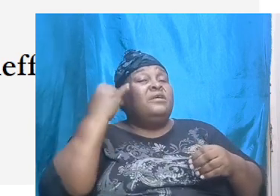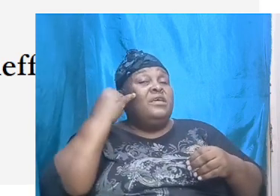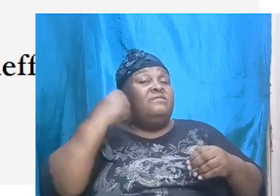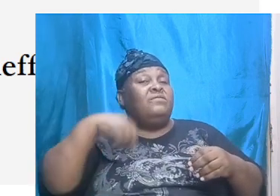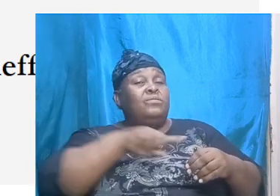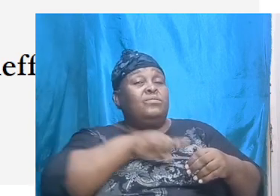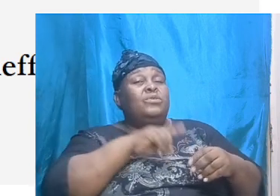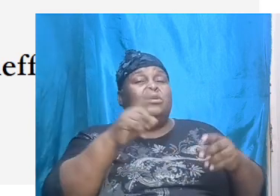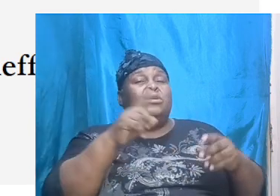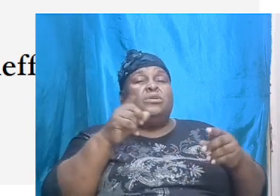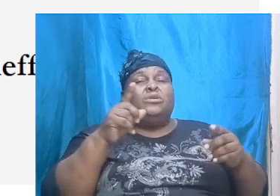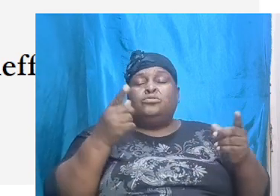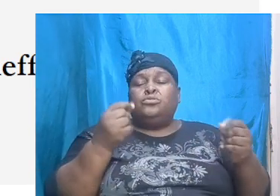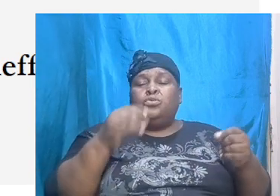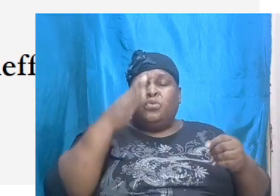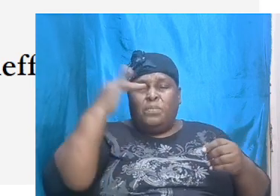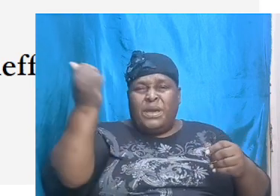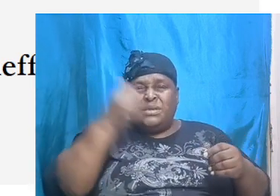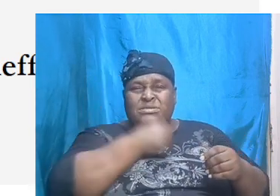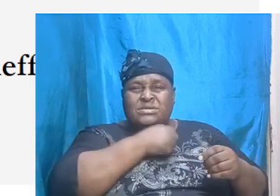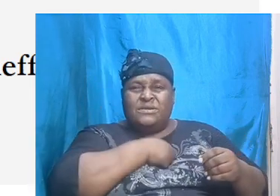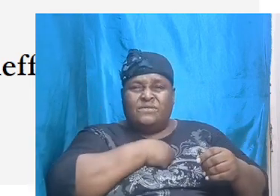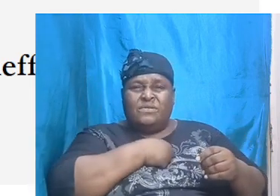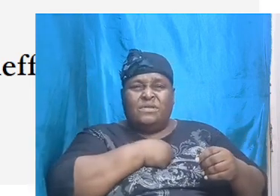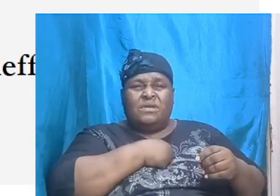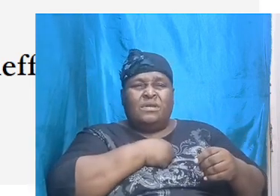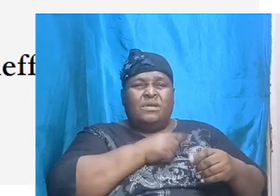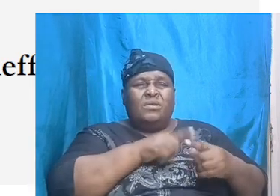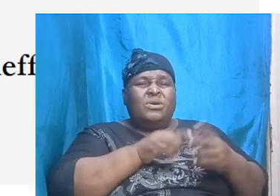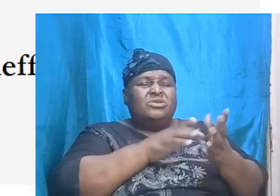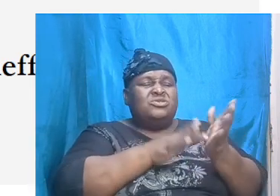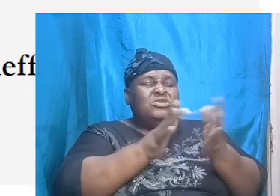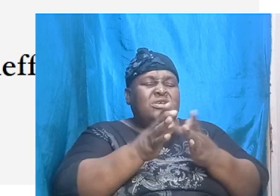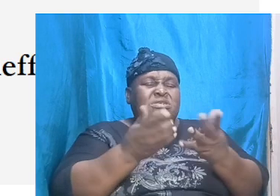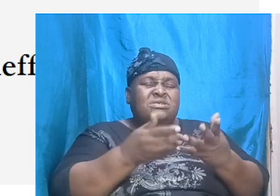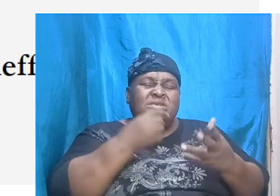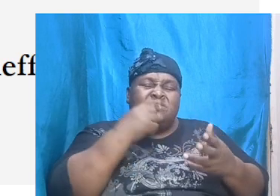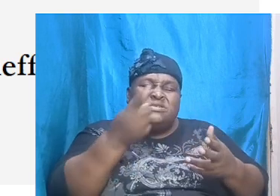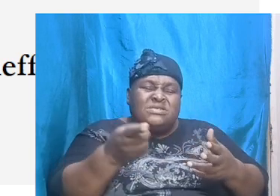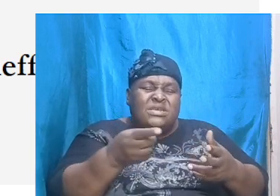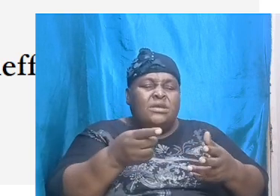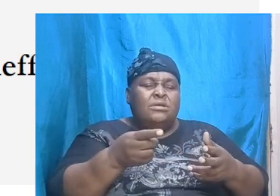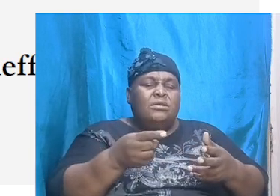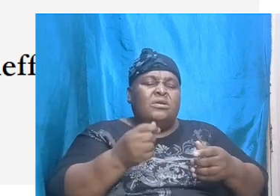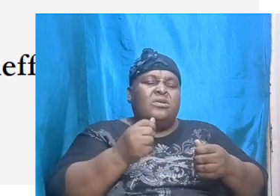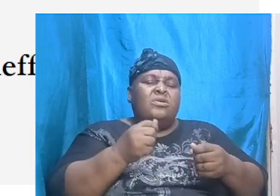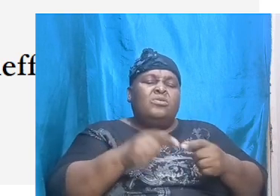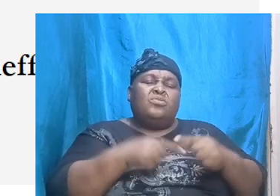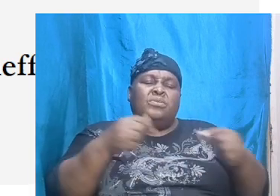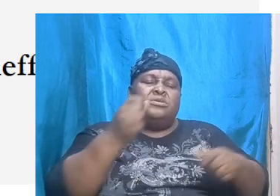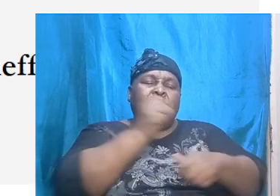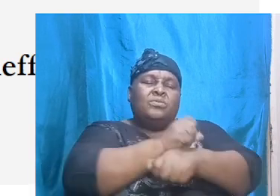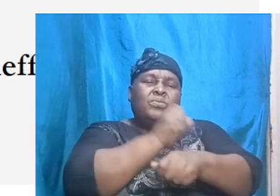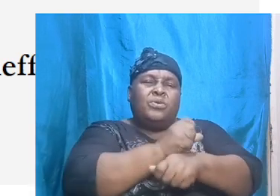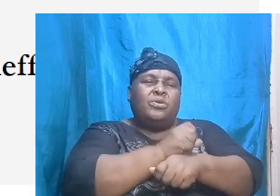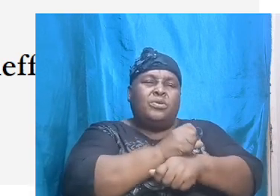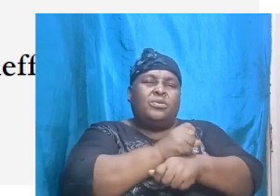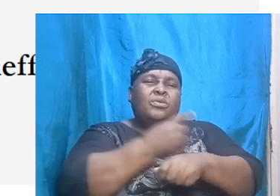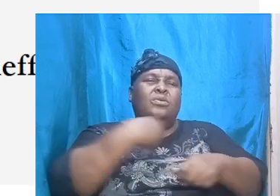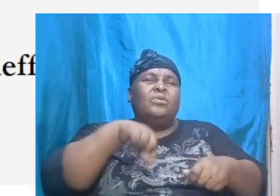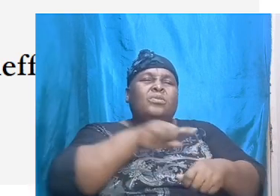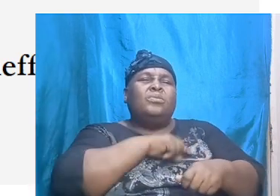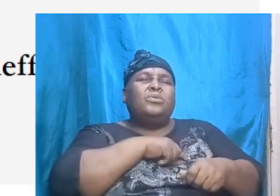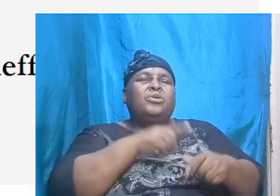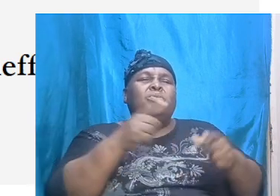why when Jesus said, greater works than these shall he do. He was not talking greater in the sense of the fact that we're